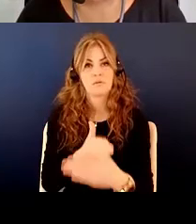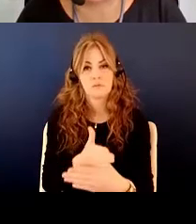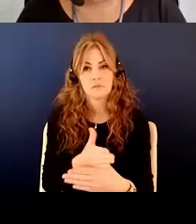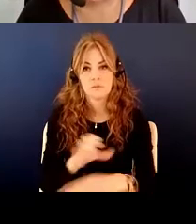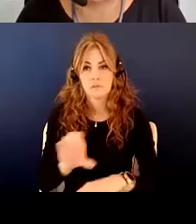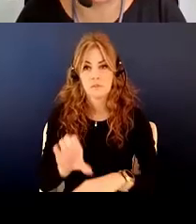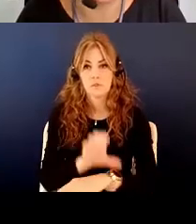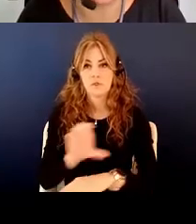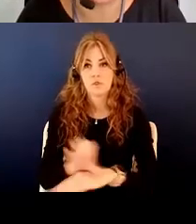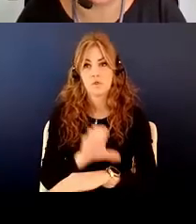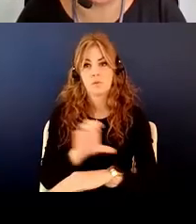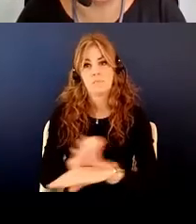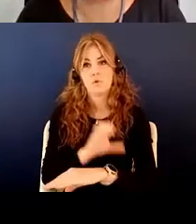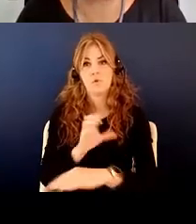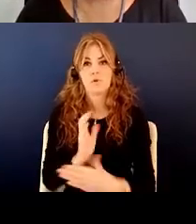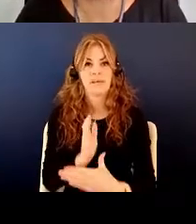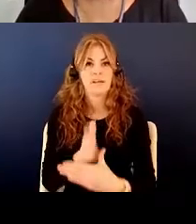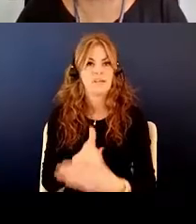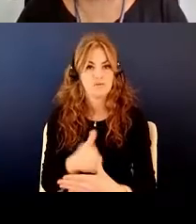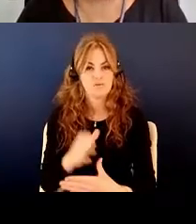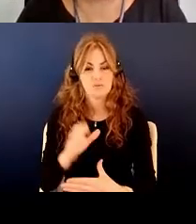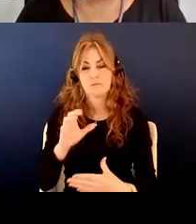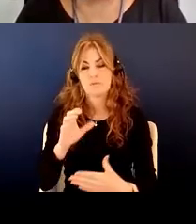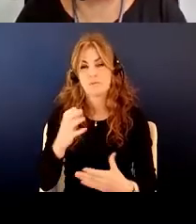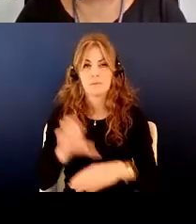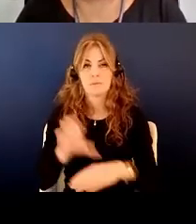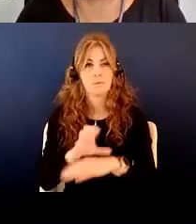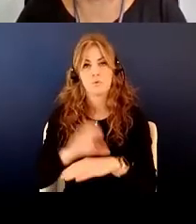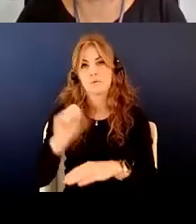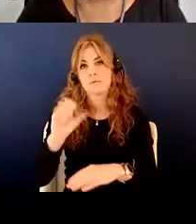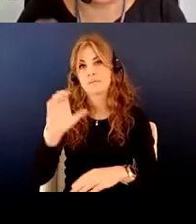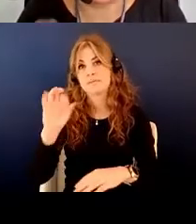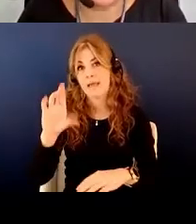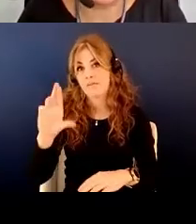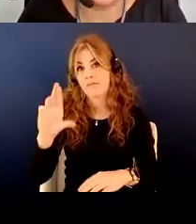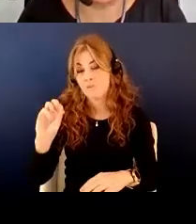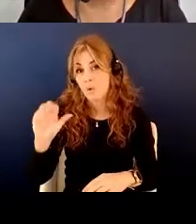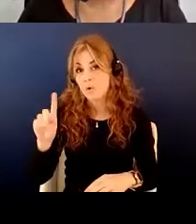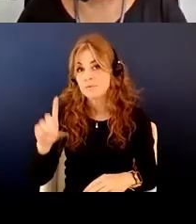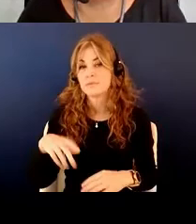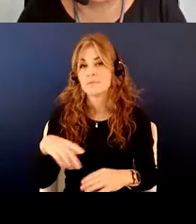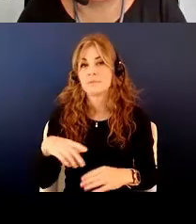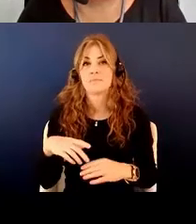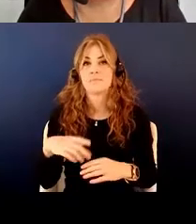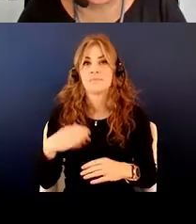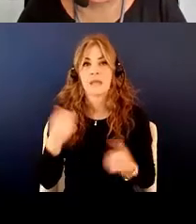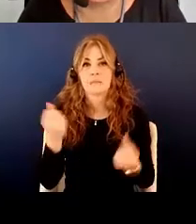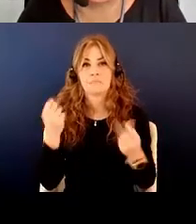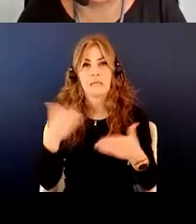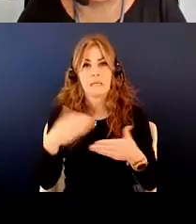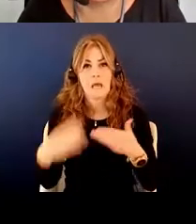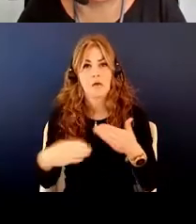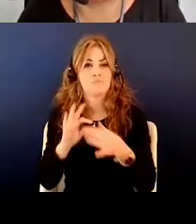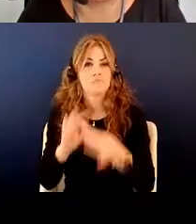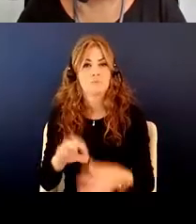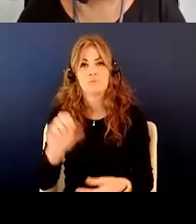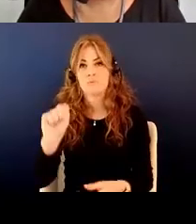computer scaffolding intervention. The outcome, they had a variety of outcomes that related to STEM